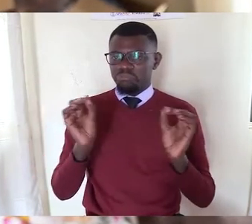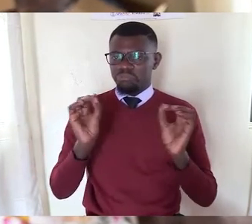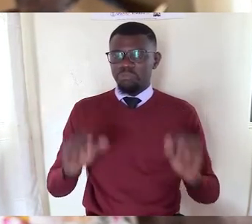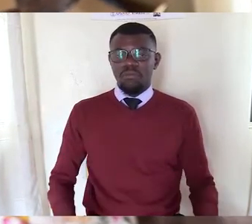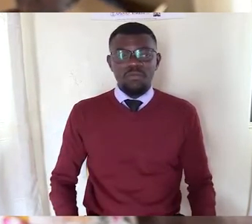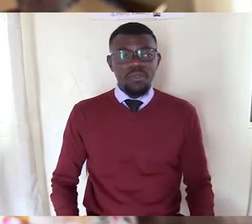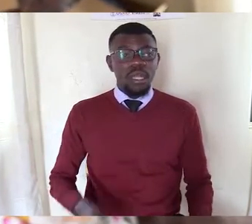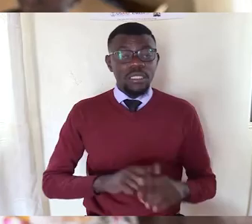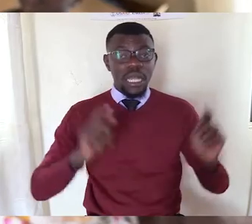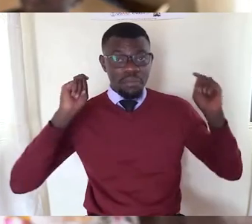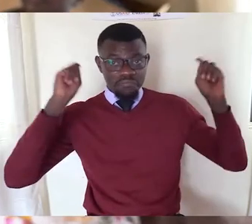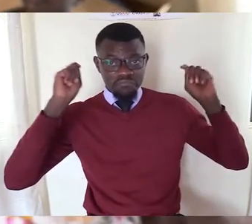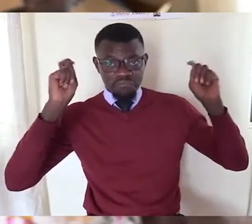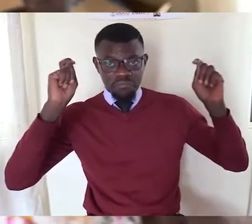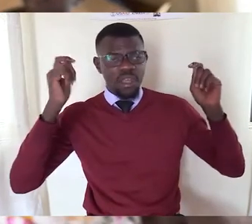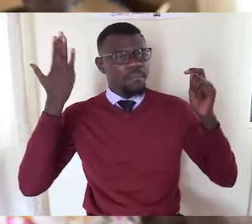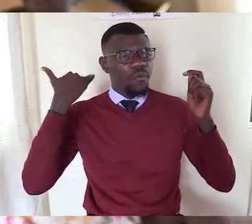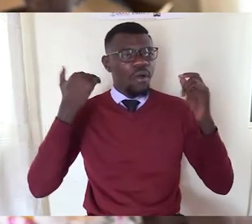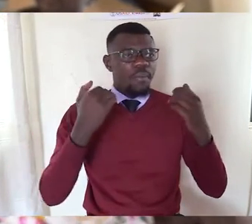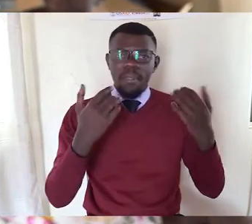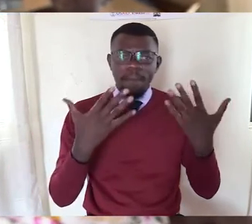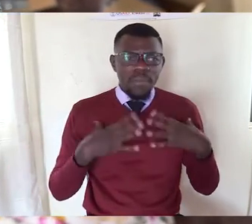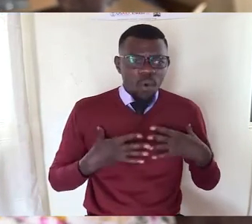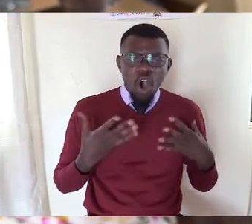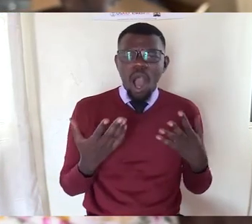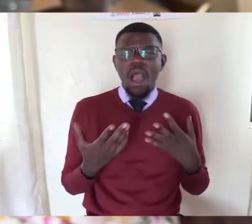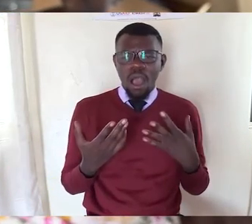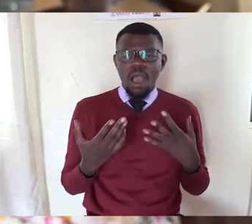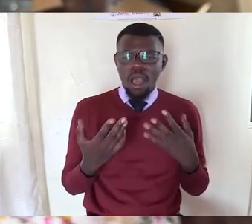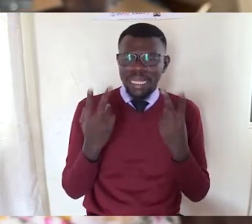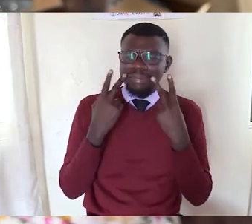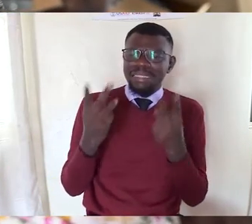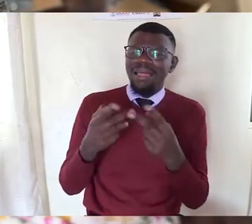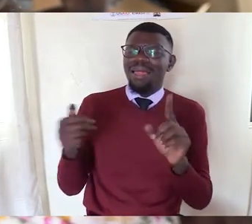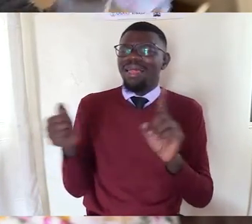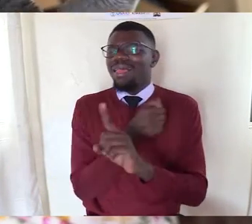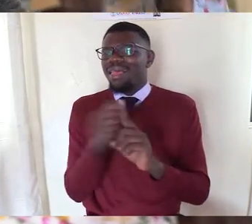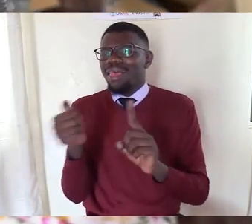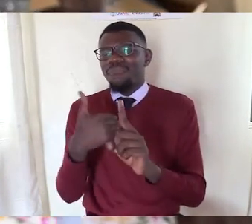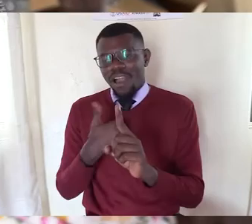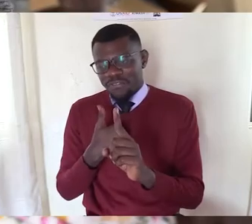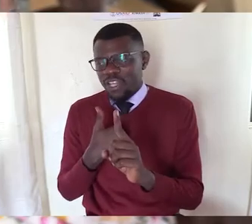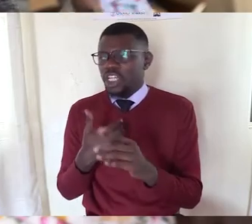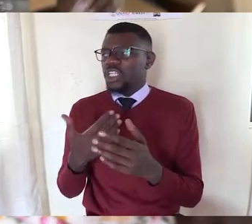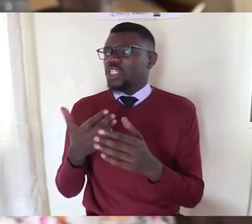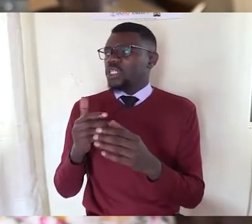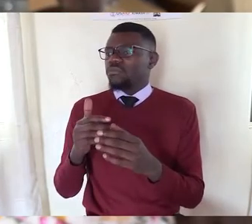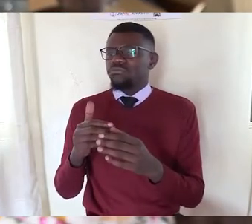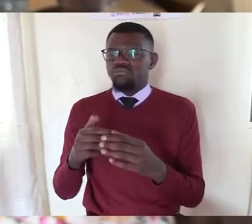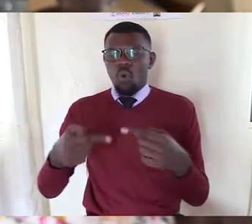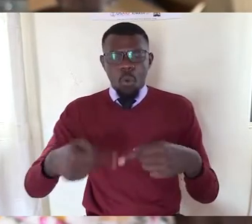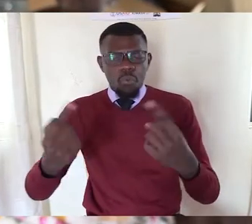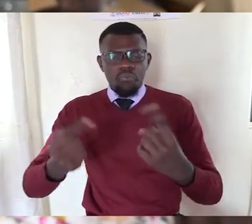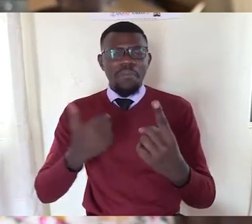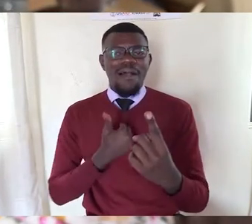that point that also perpetrators took advantage, because then there is confrontation and conflict